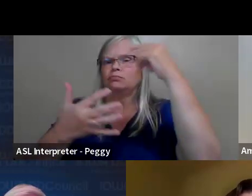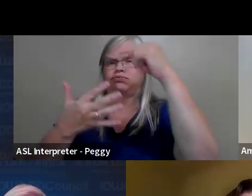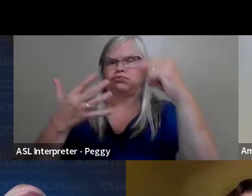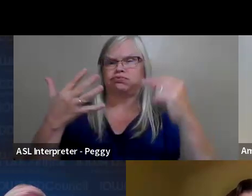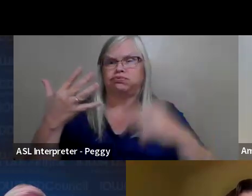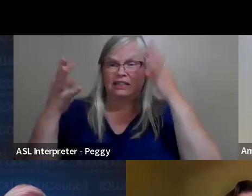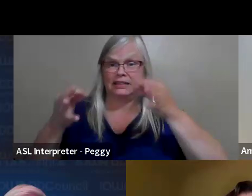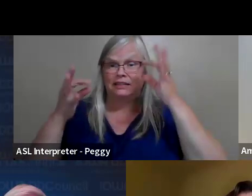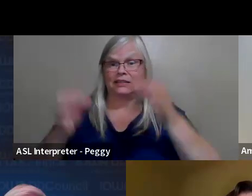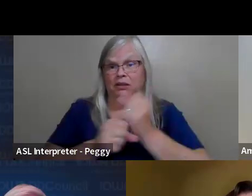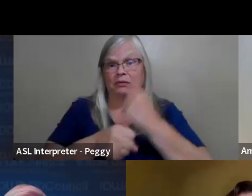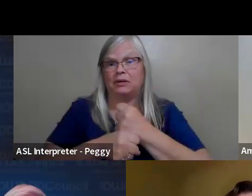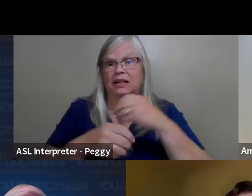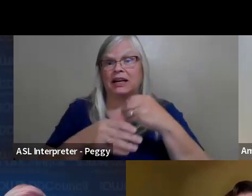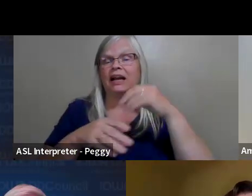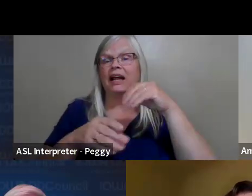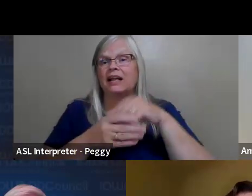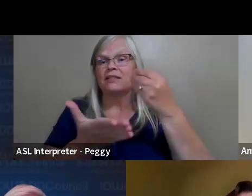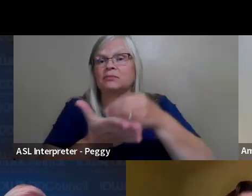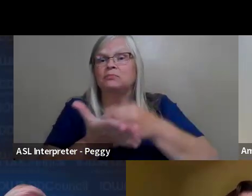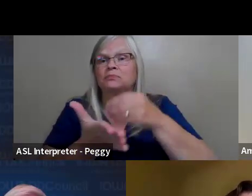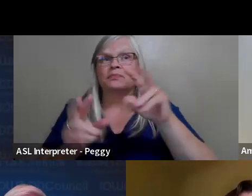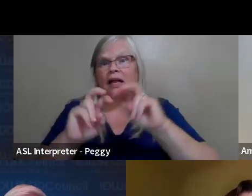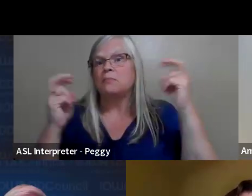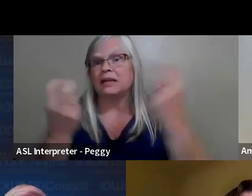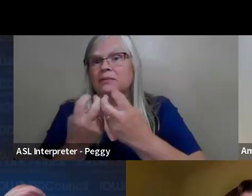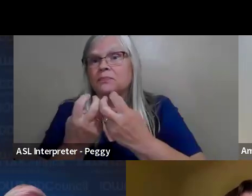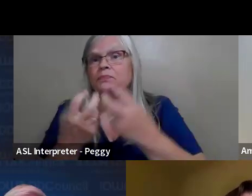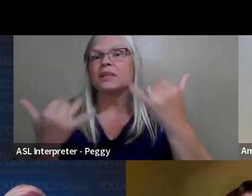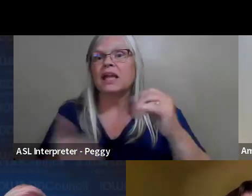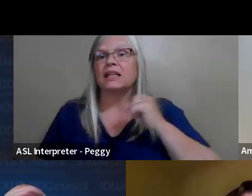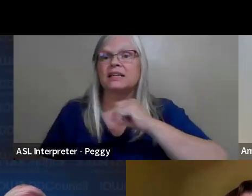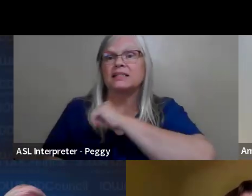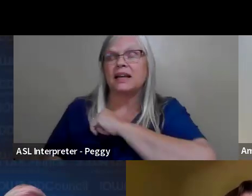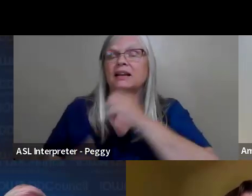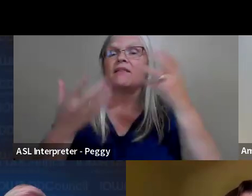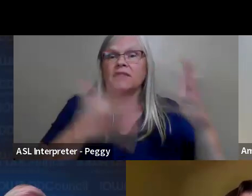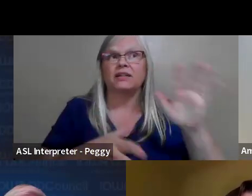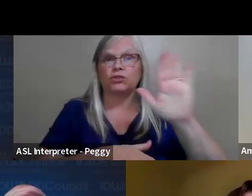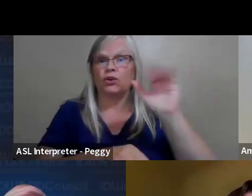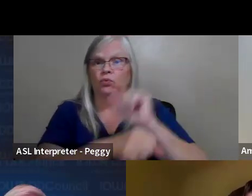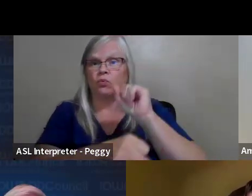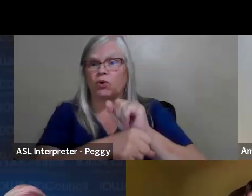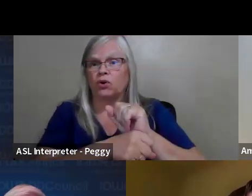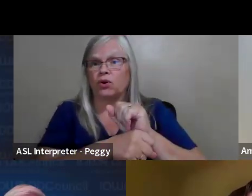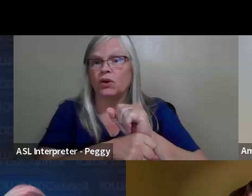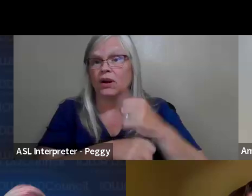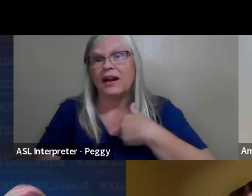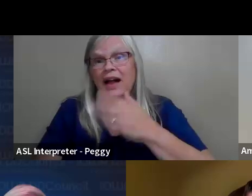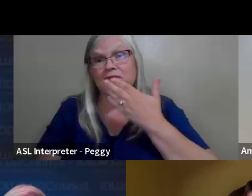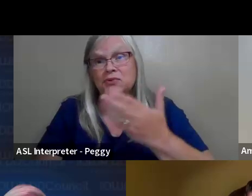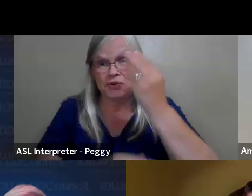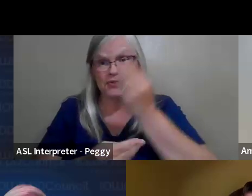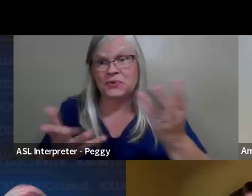right now in the appropriations committees. The Senate finished their work on the appropriations numbers, and I have some really good